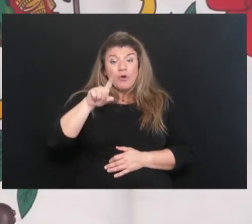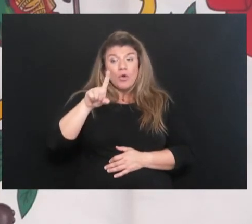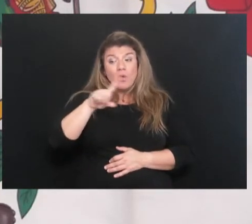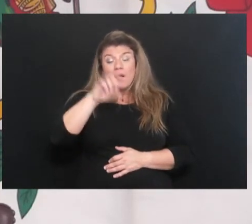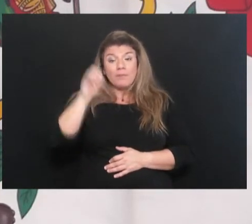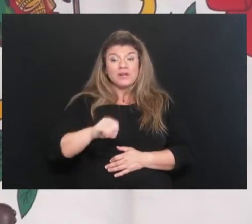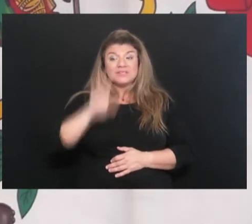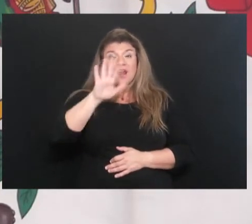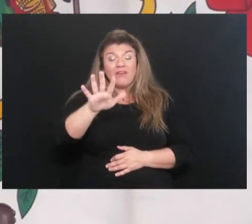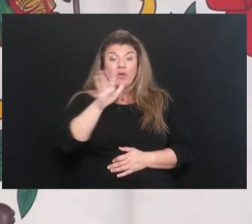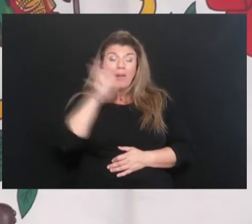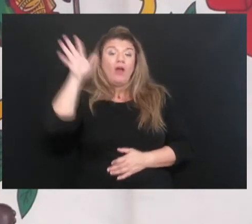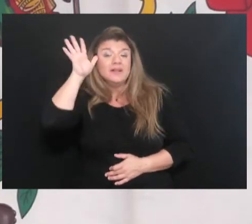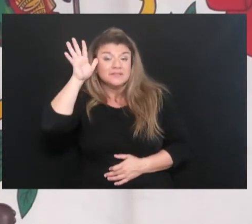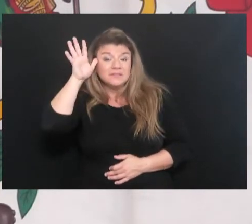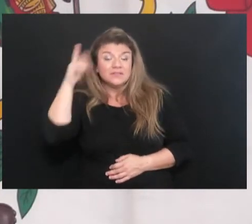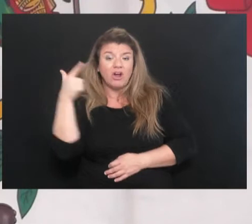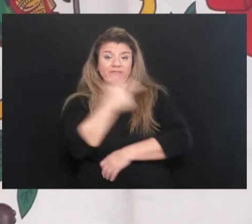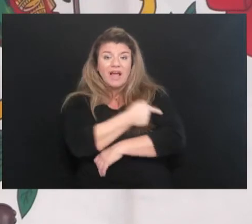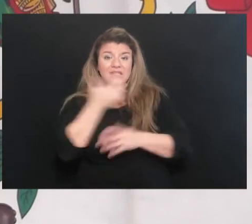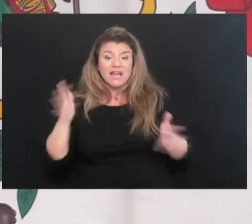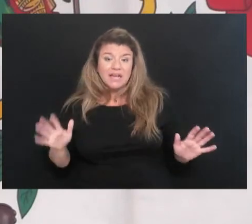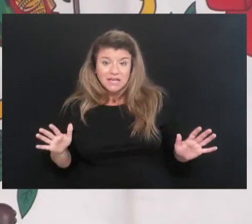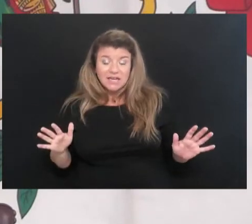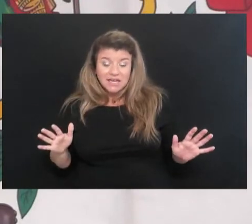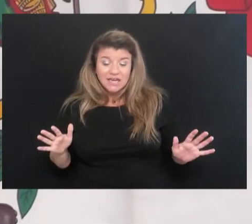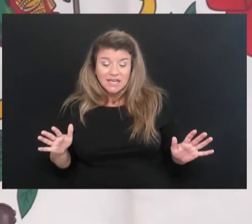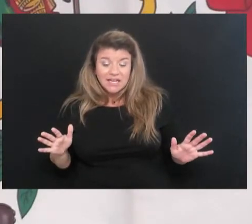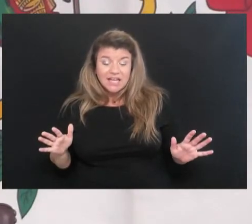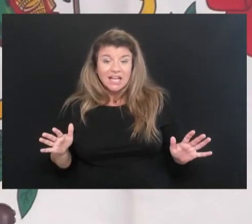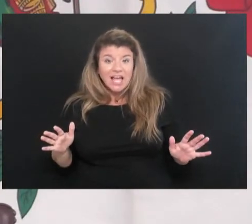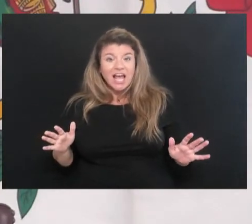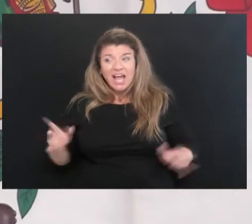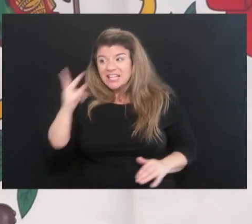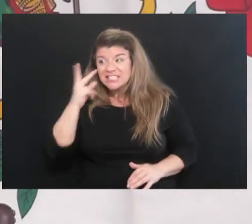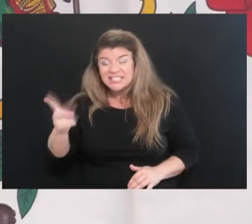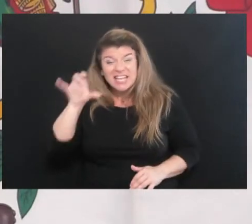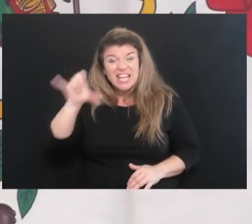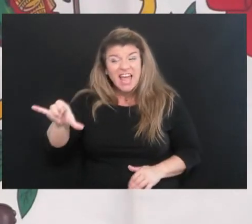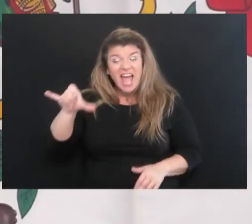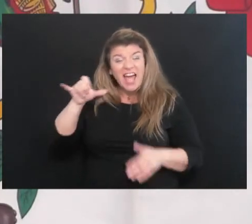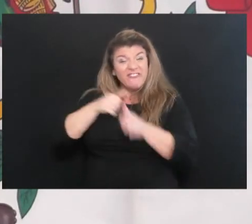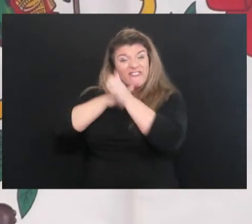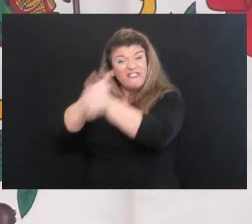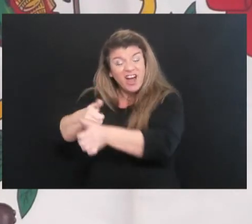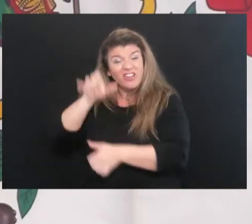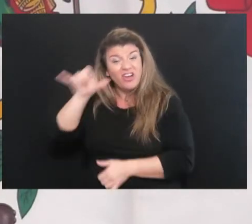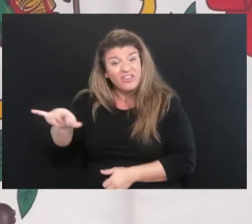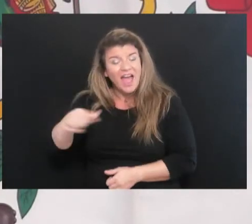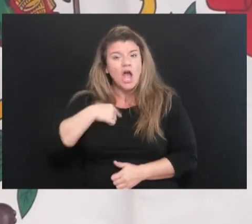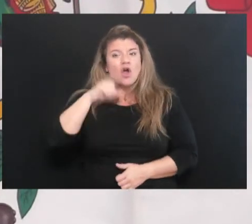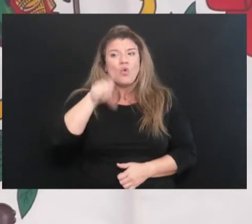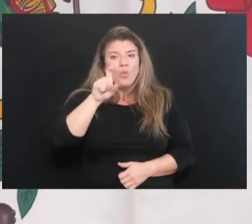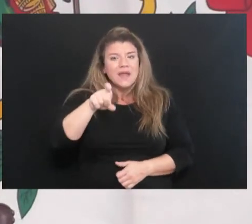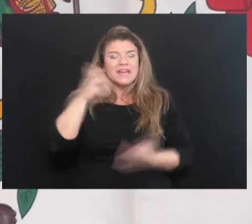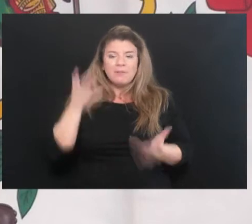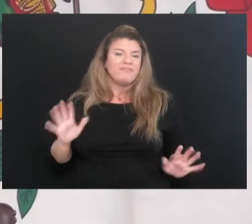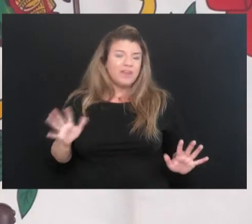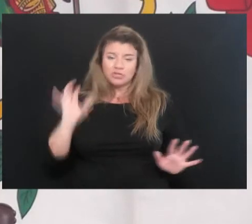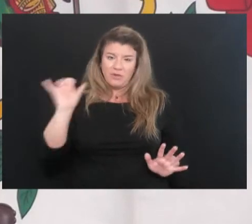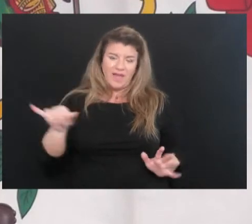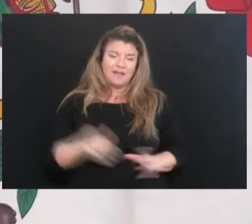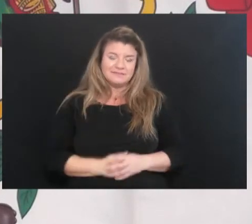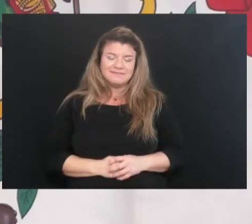81.1% of your parents are vaccinated. Listen to your parents. We need to get you across the finish